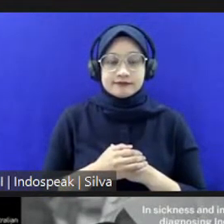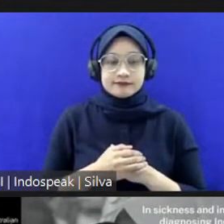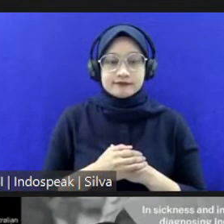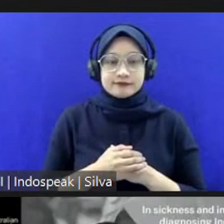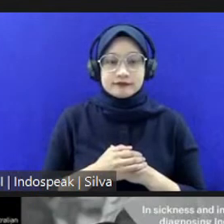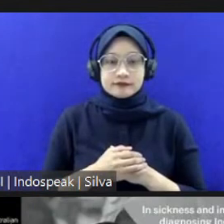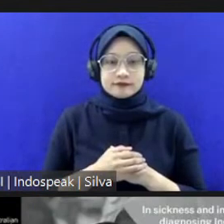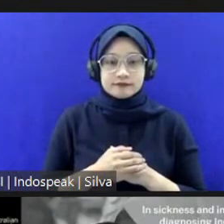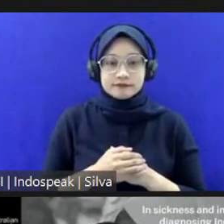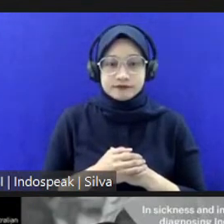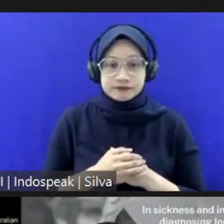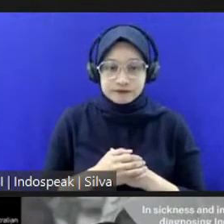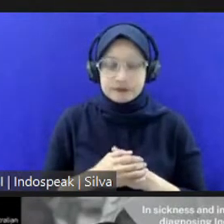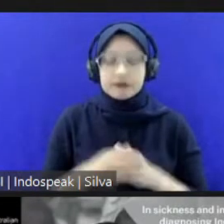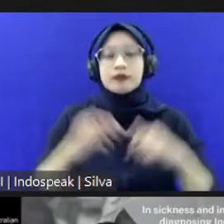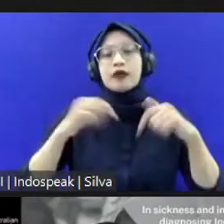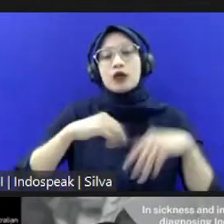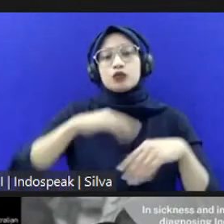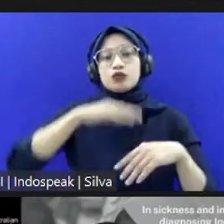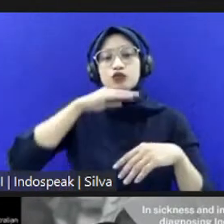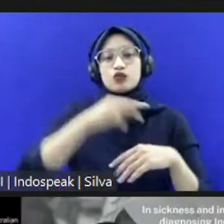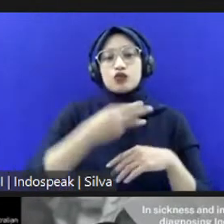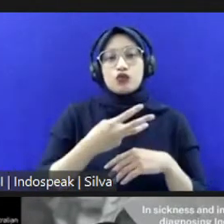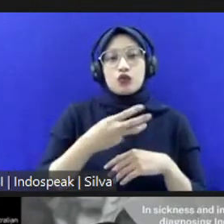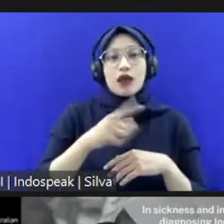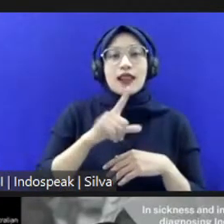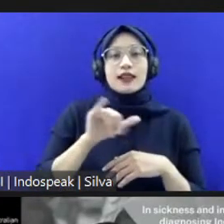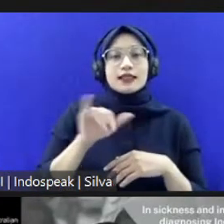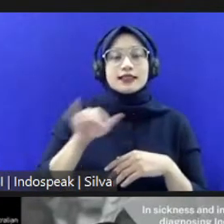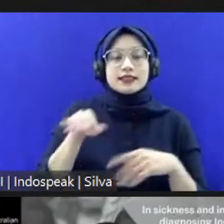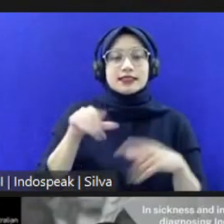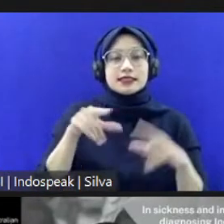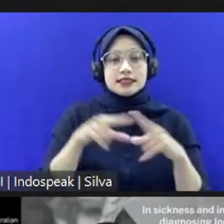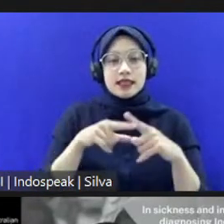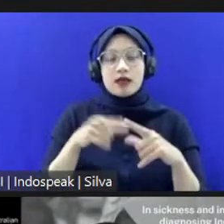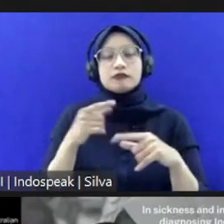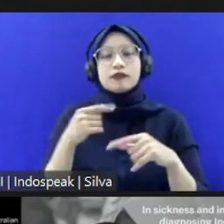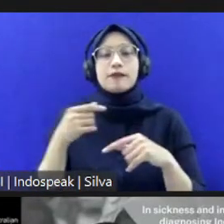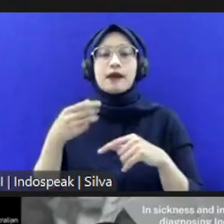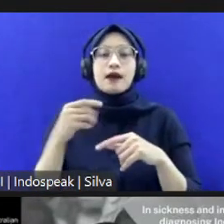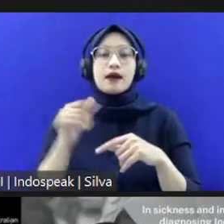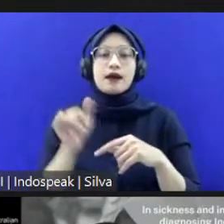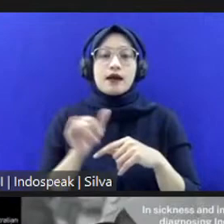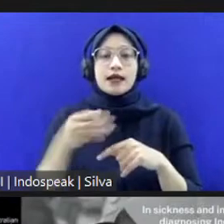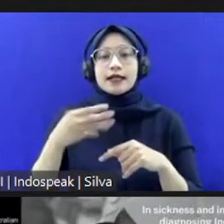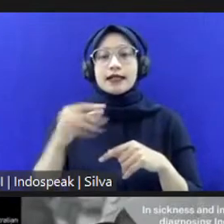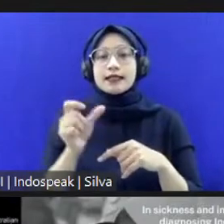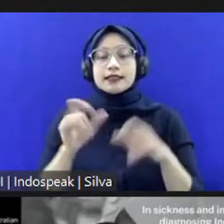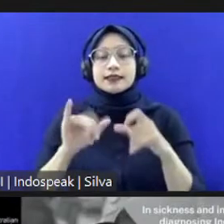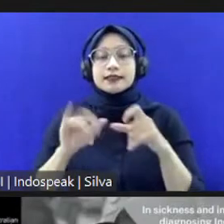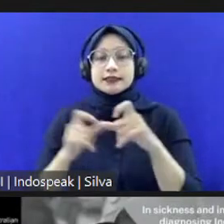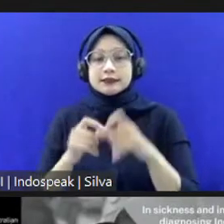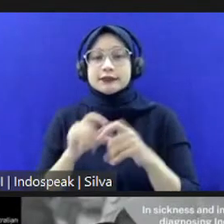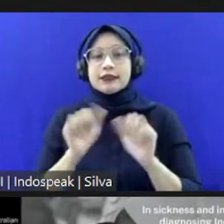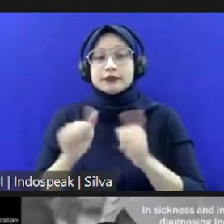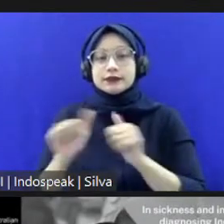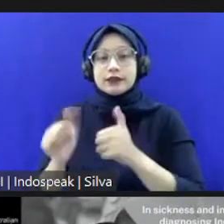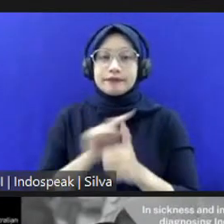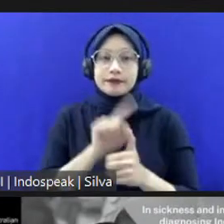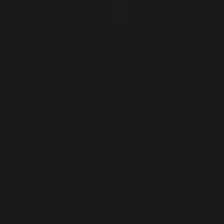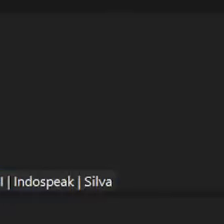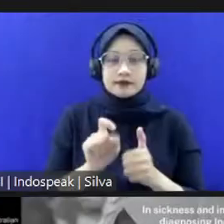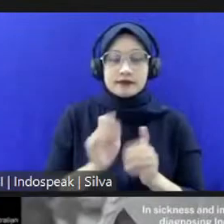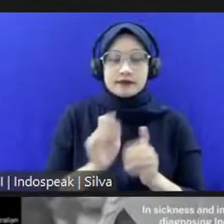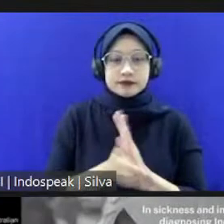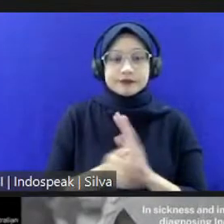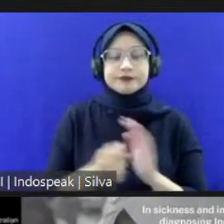While waiting Aliza and also Ais to prepare asking question live, I would